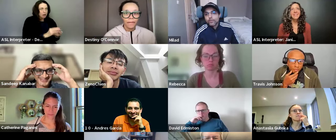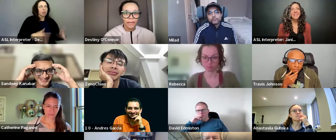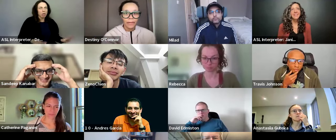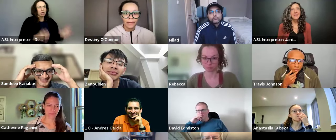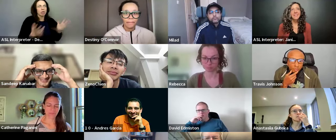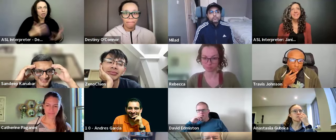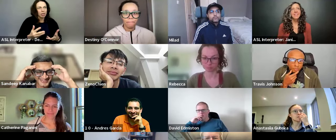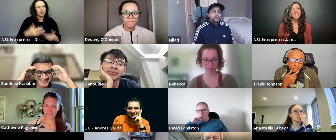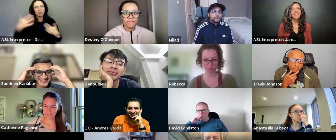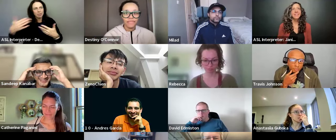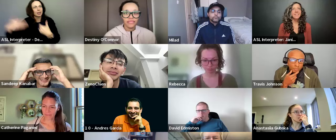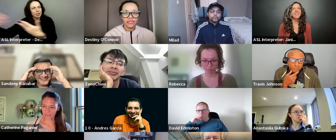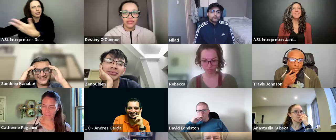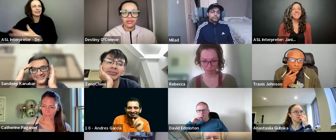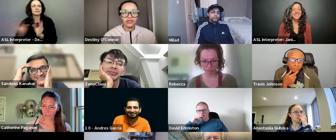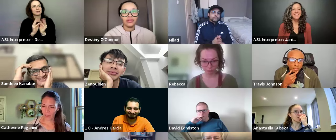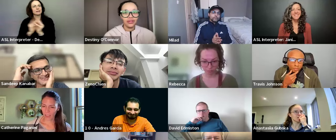starts.